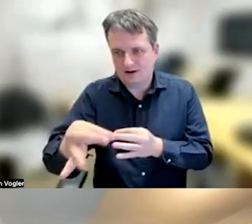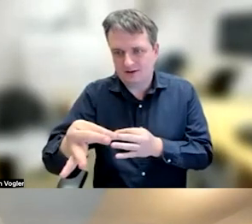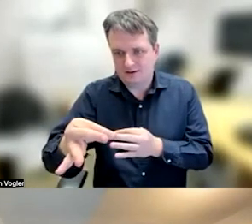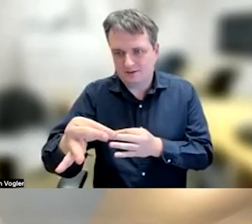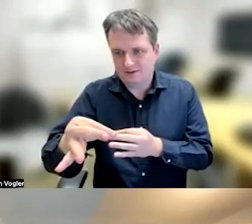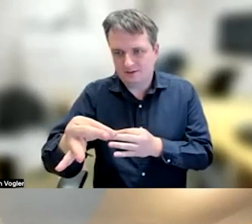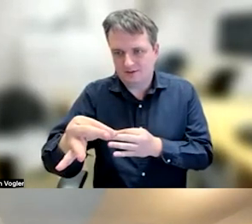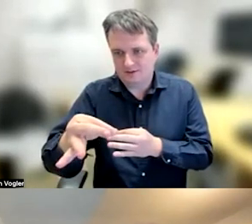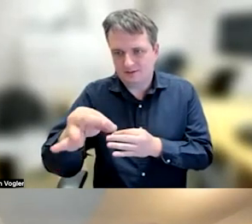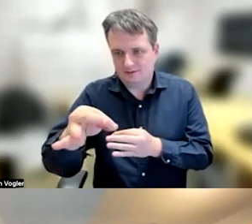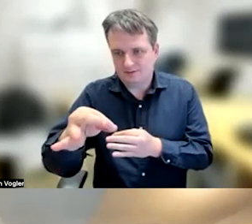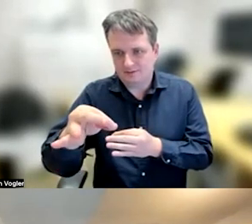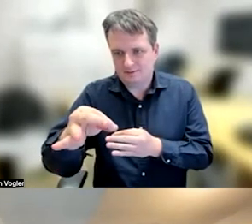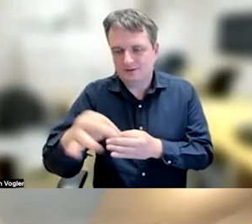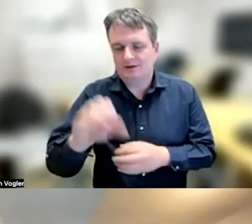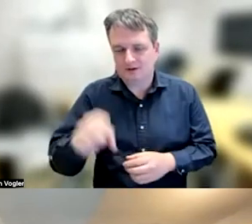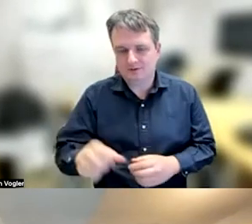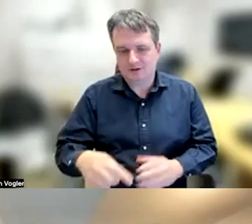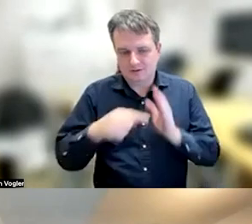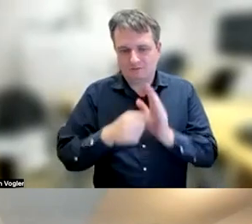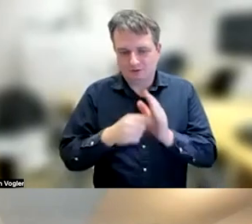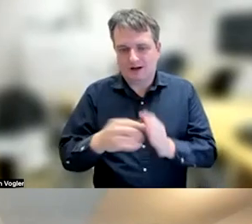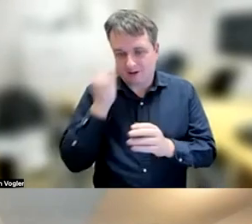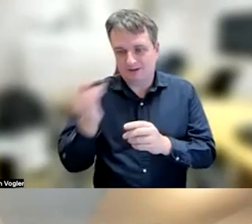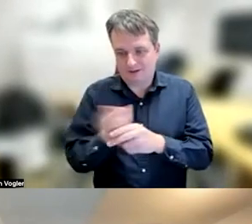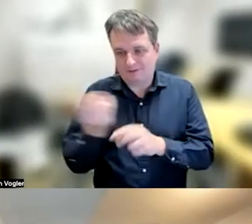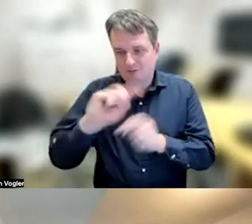the delay, the latency.